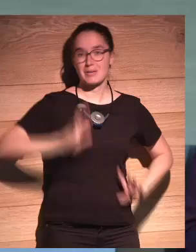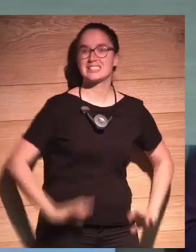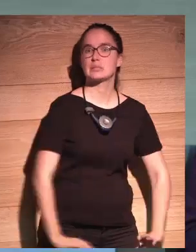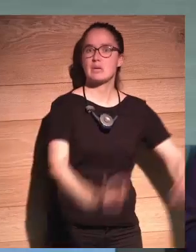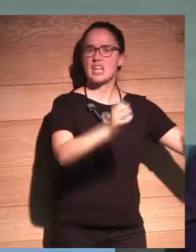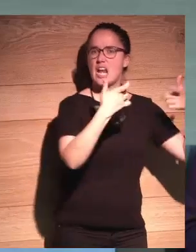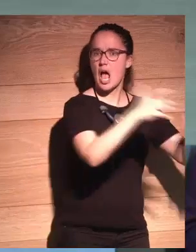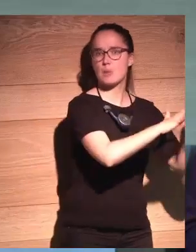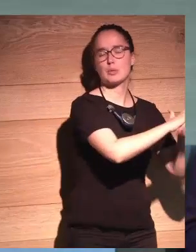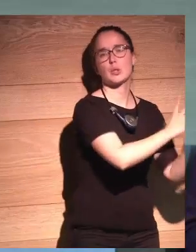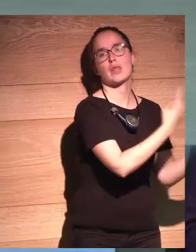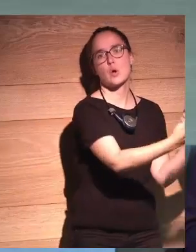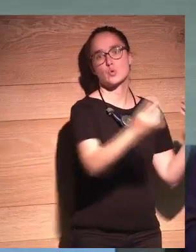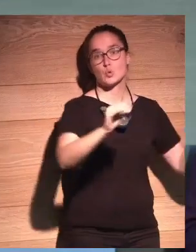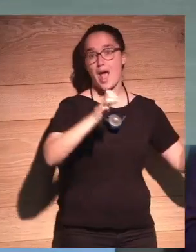and knowledge is